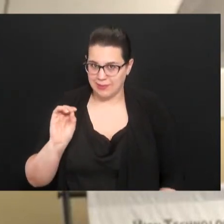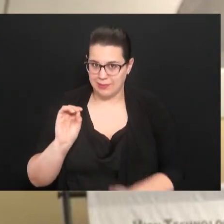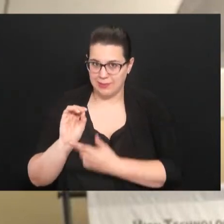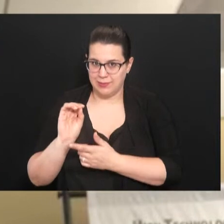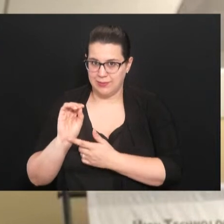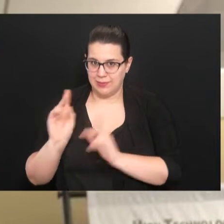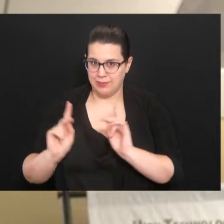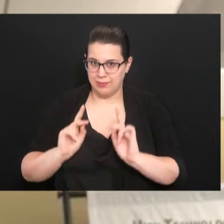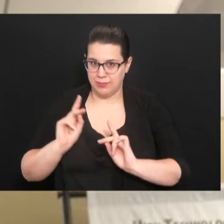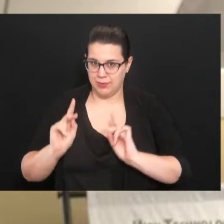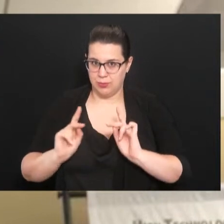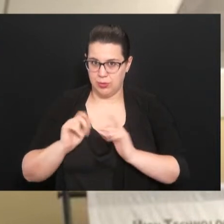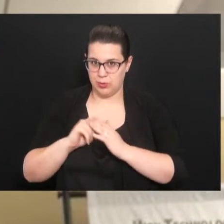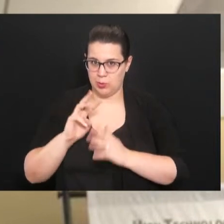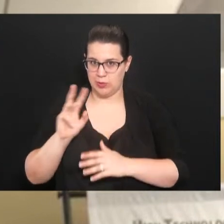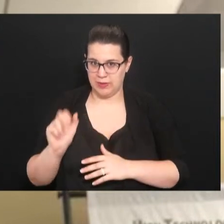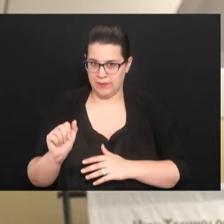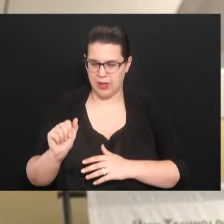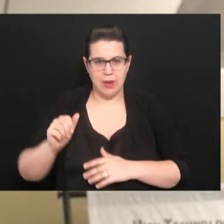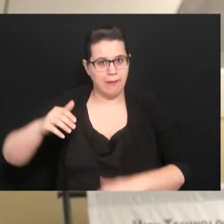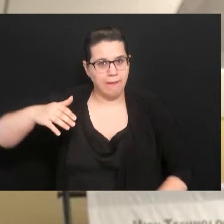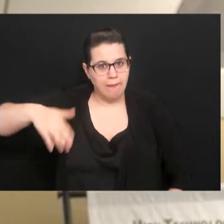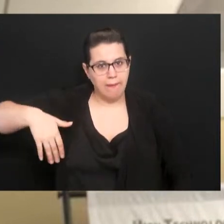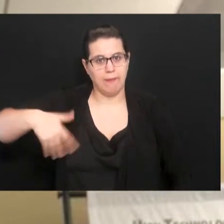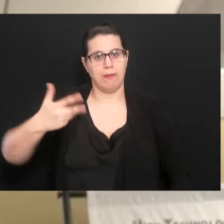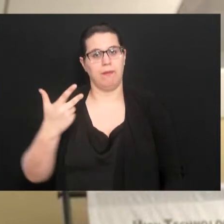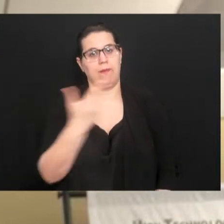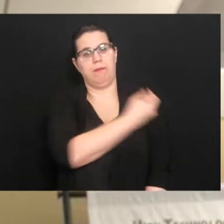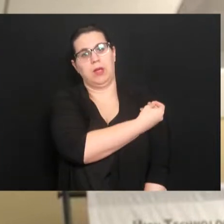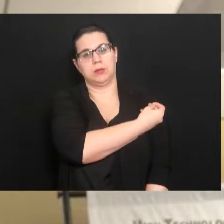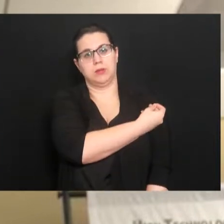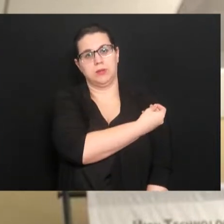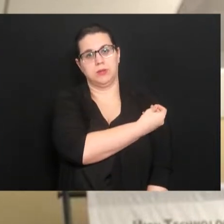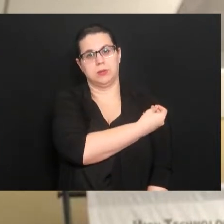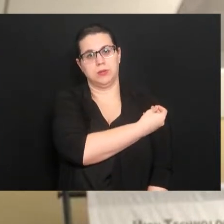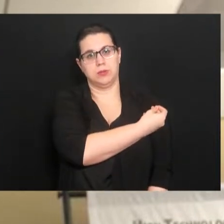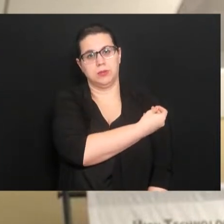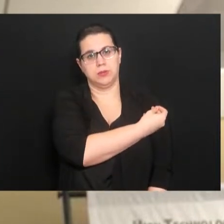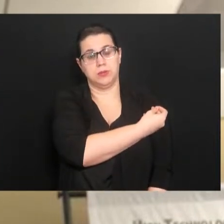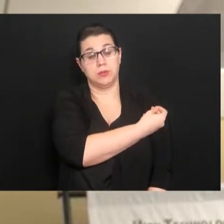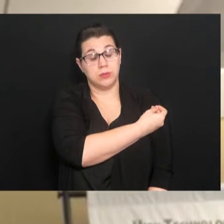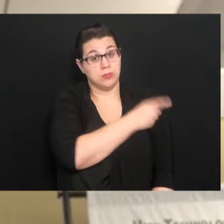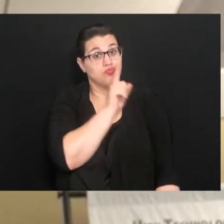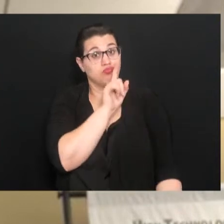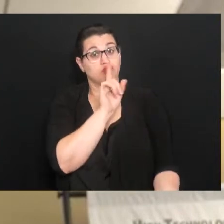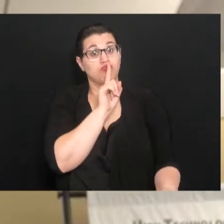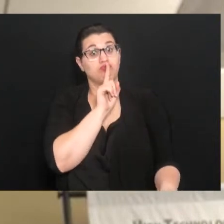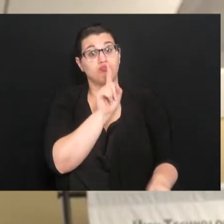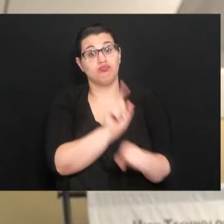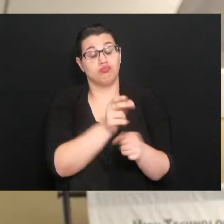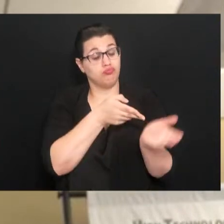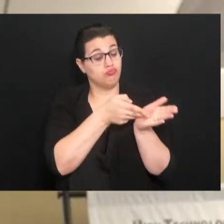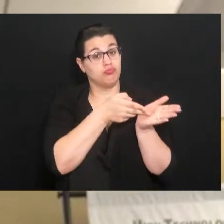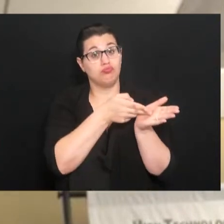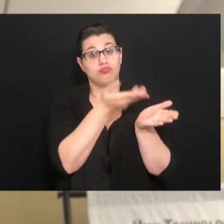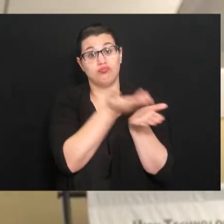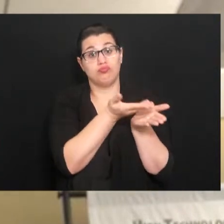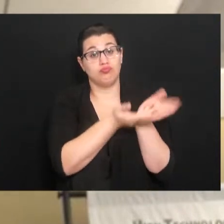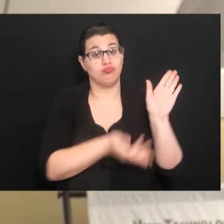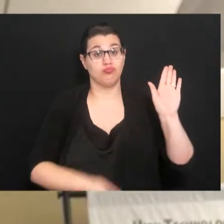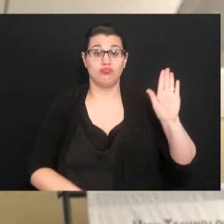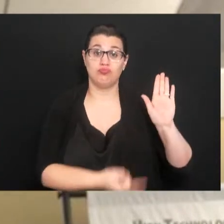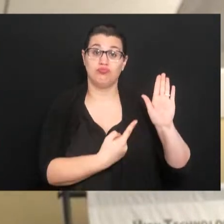have died are unvaccinated West Virginians. That is the fact. That is the number that's out